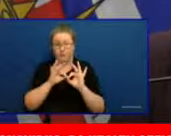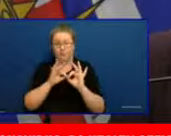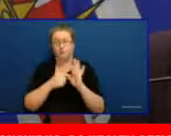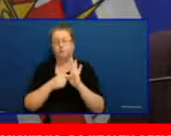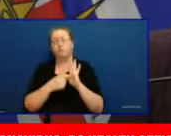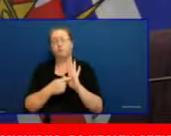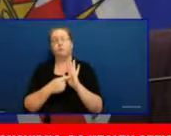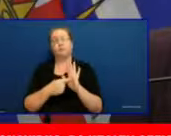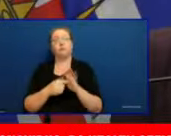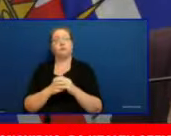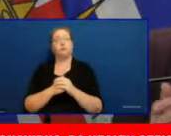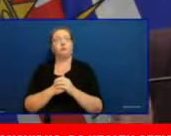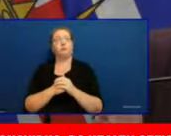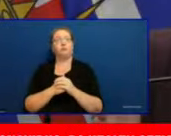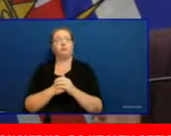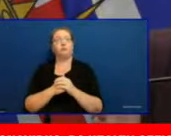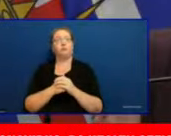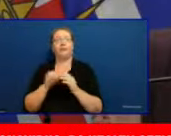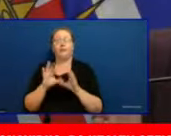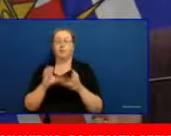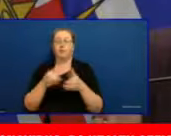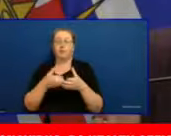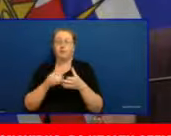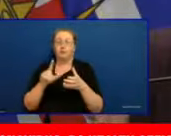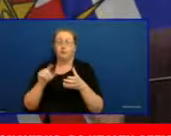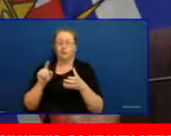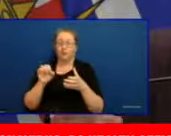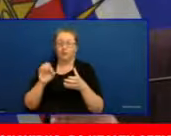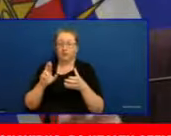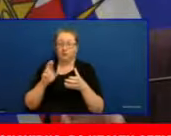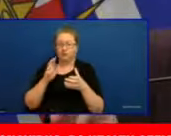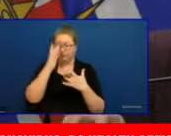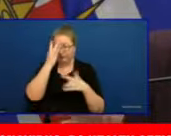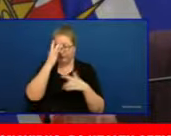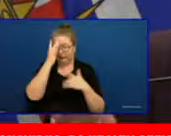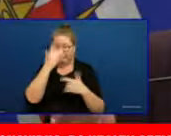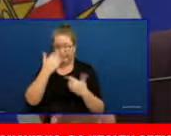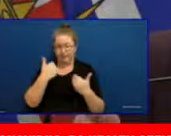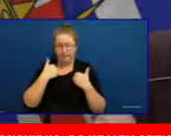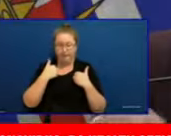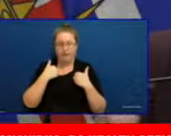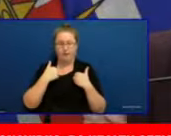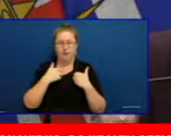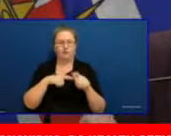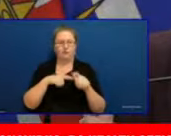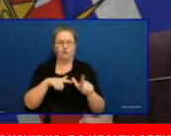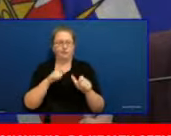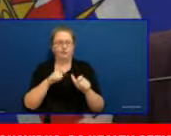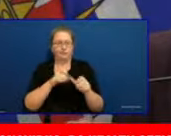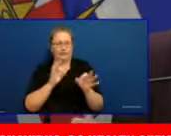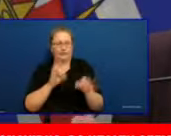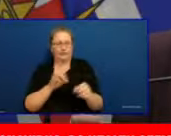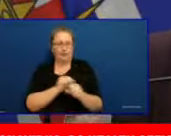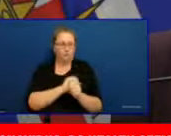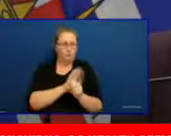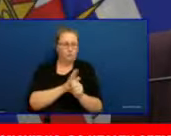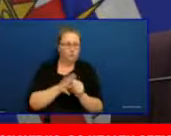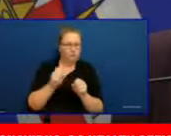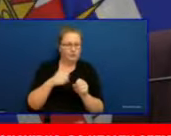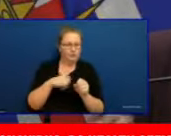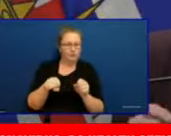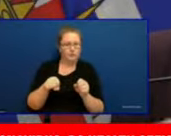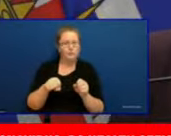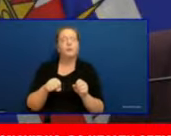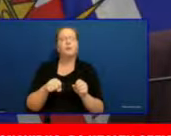role in places like where we have a cluster of people with an illness and we need to rapidly determine if it